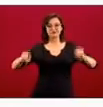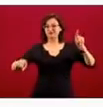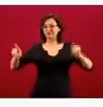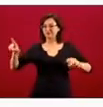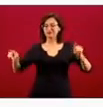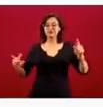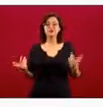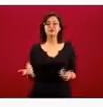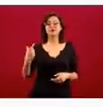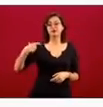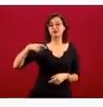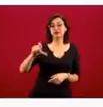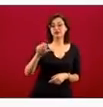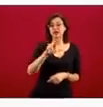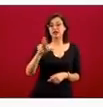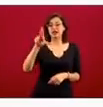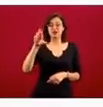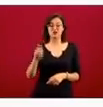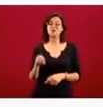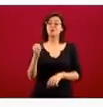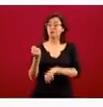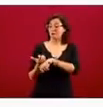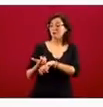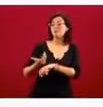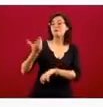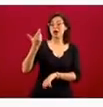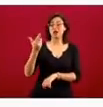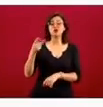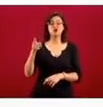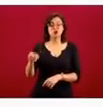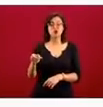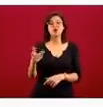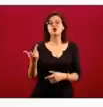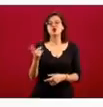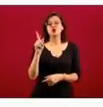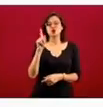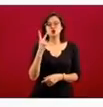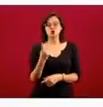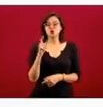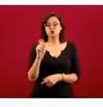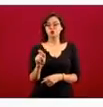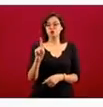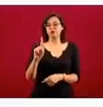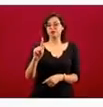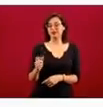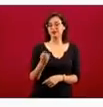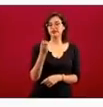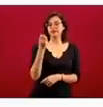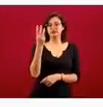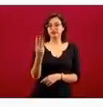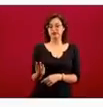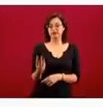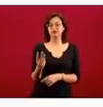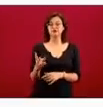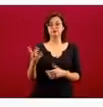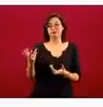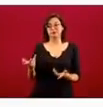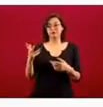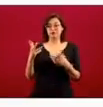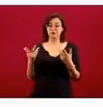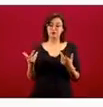take into account the population, then we can see there are different states. In this